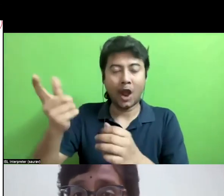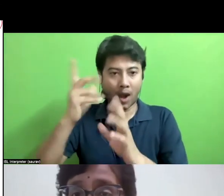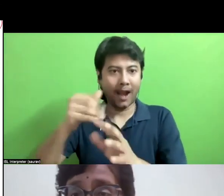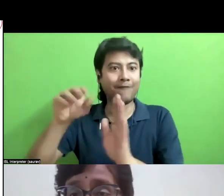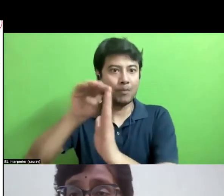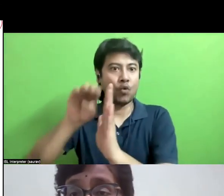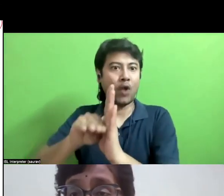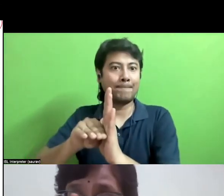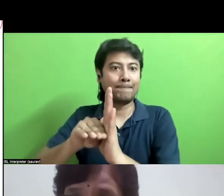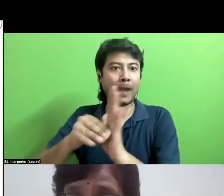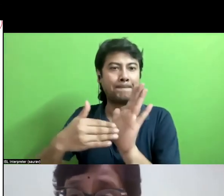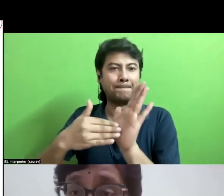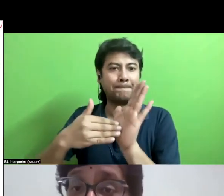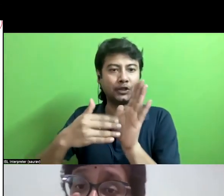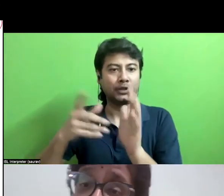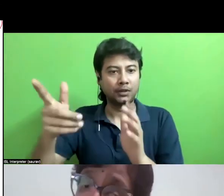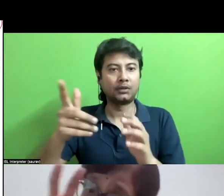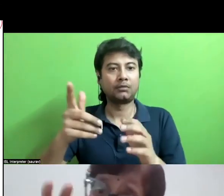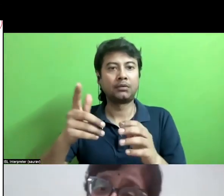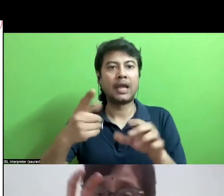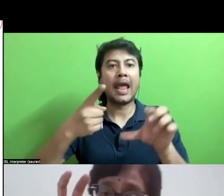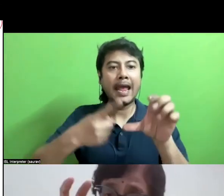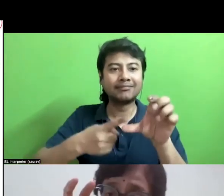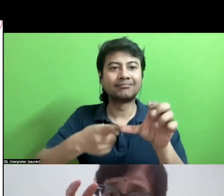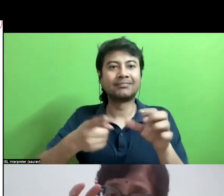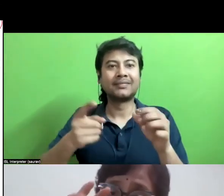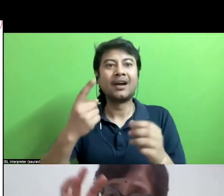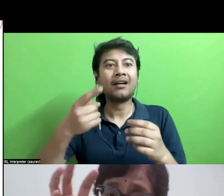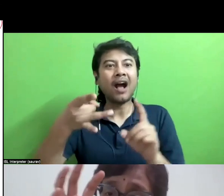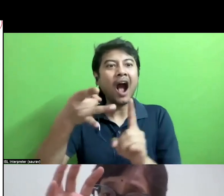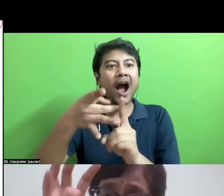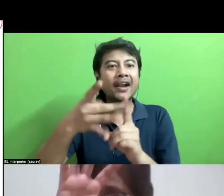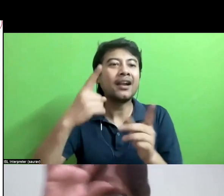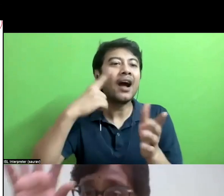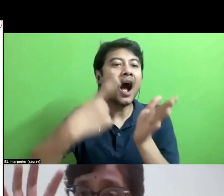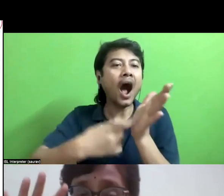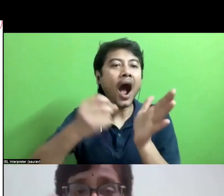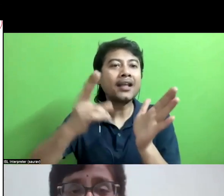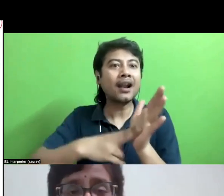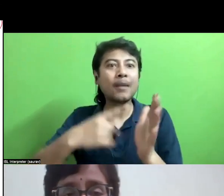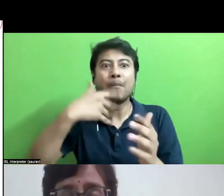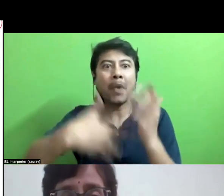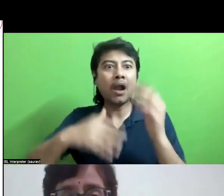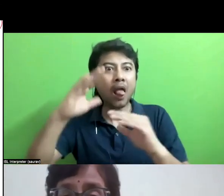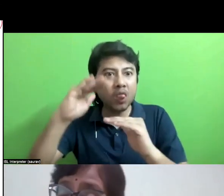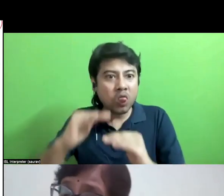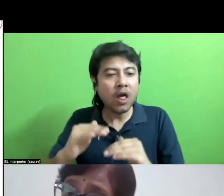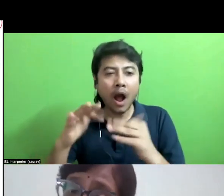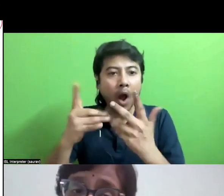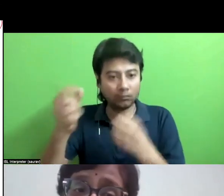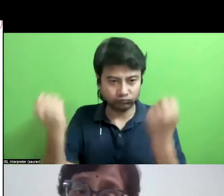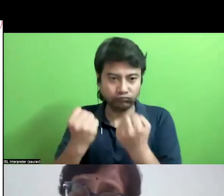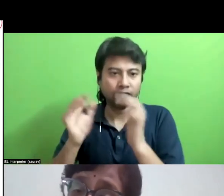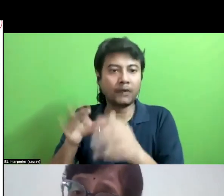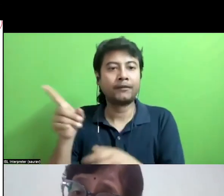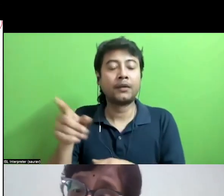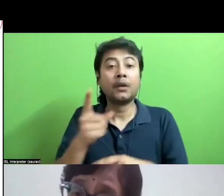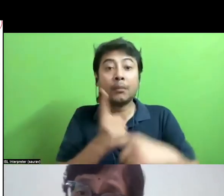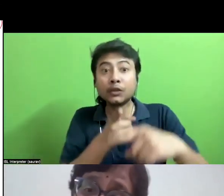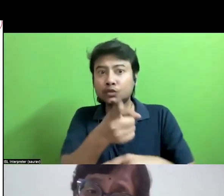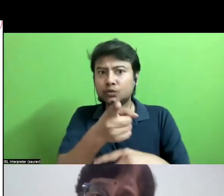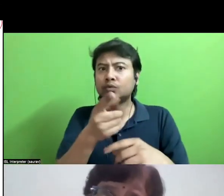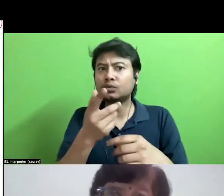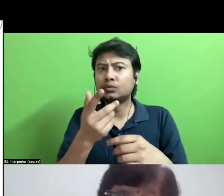there. You are dealing with a healthcare system, right? You're aware of that. But actually what you are